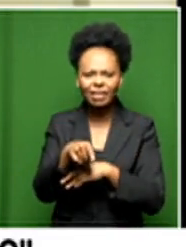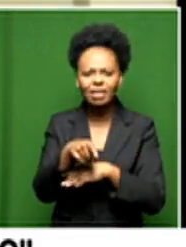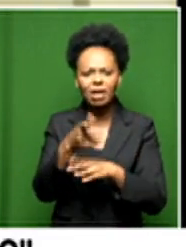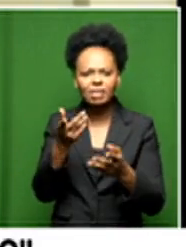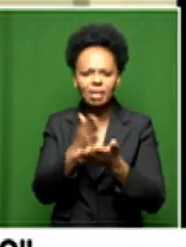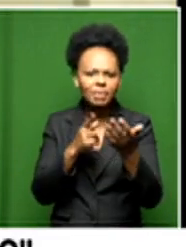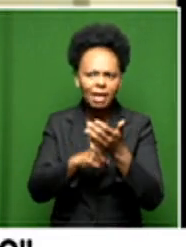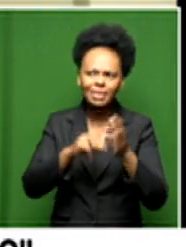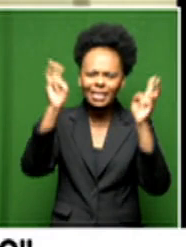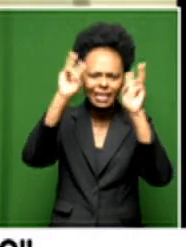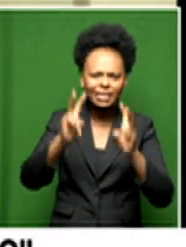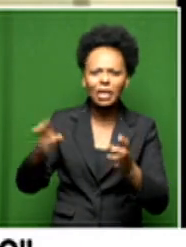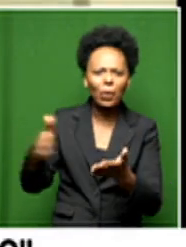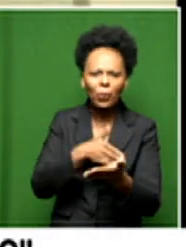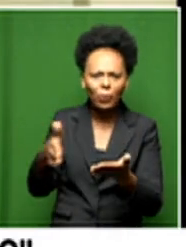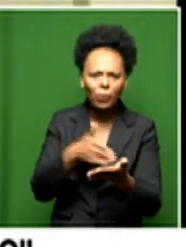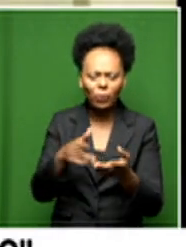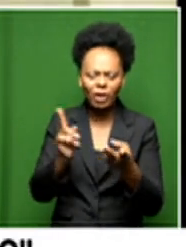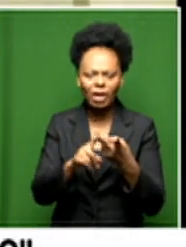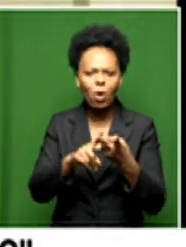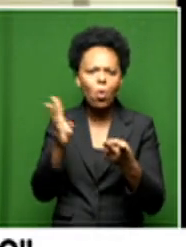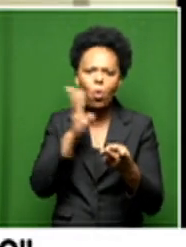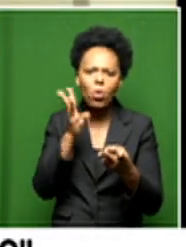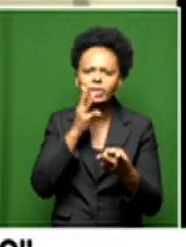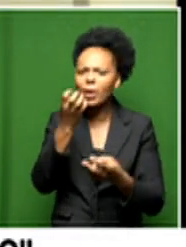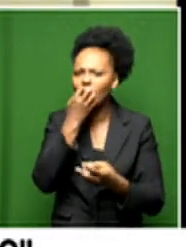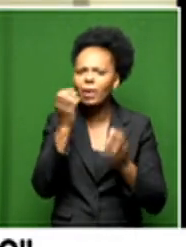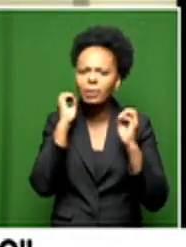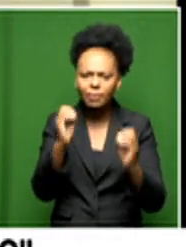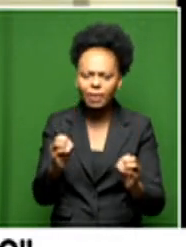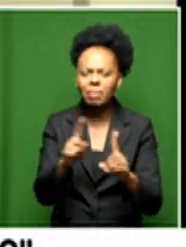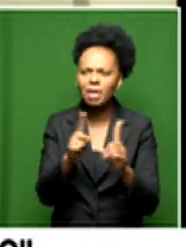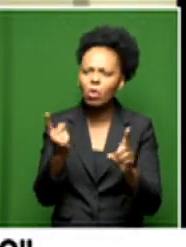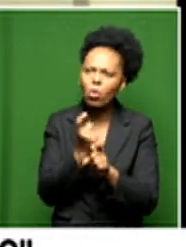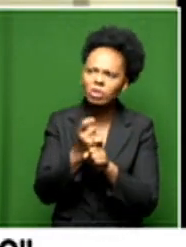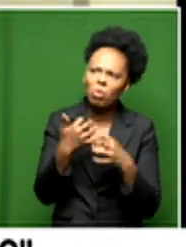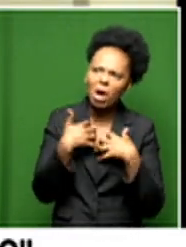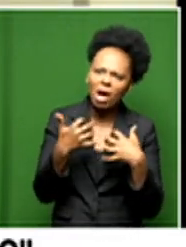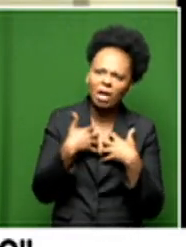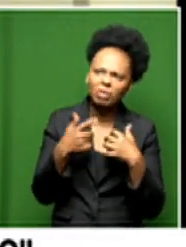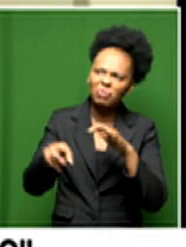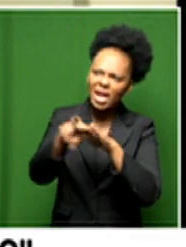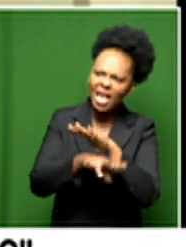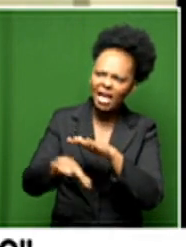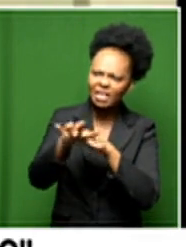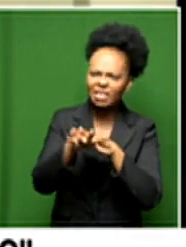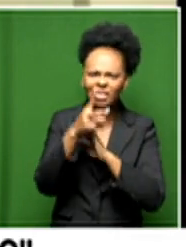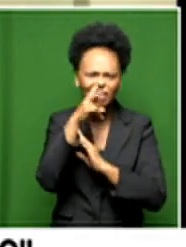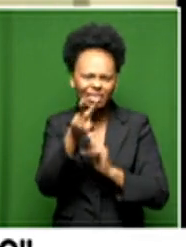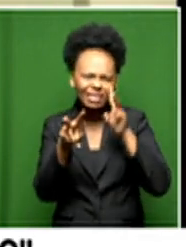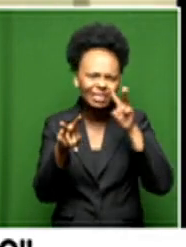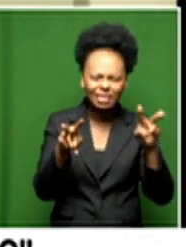wasn't electricity or hot water. But I guess because I was in such a state of wonder of being here and seeing these